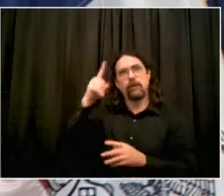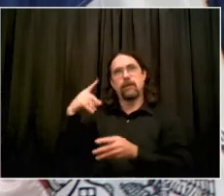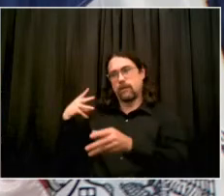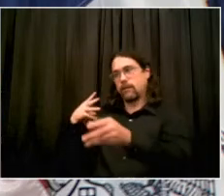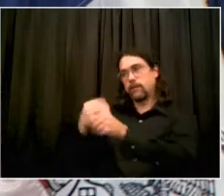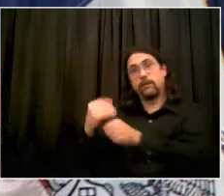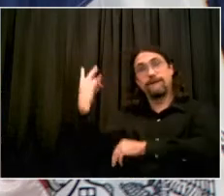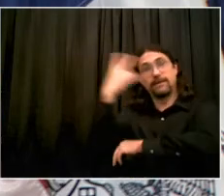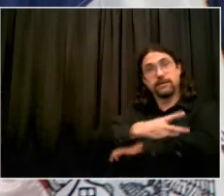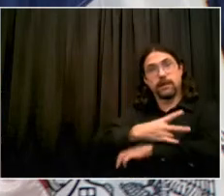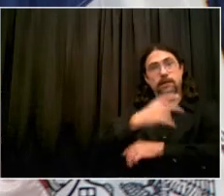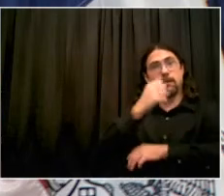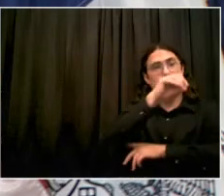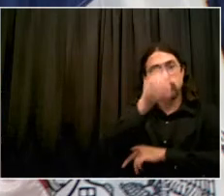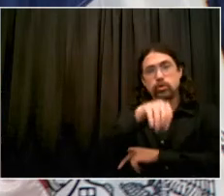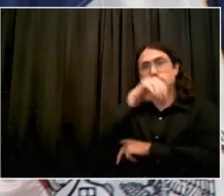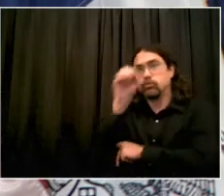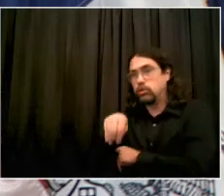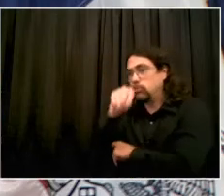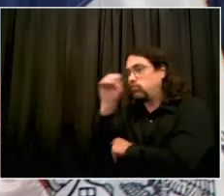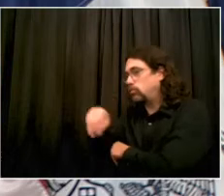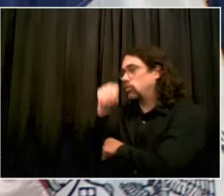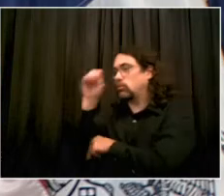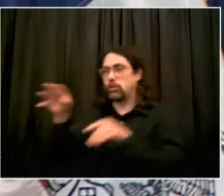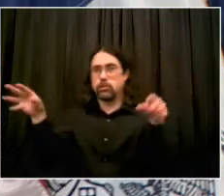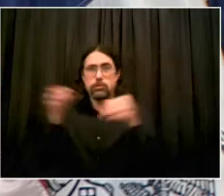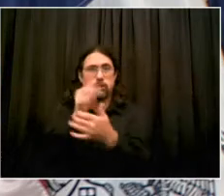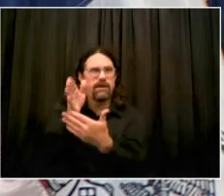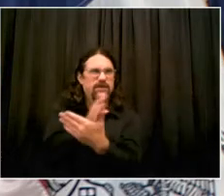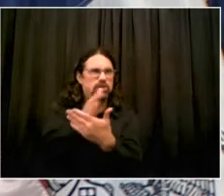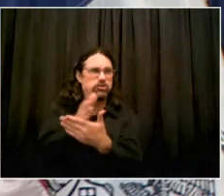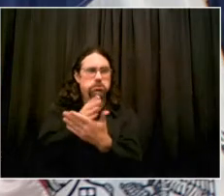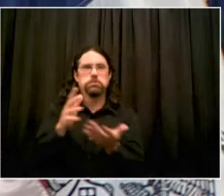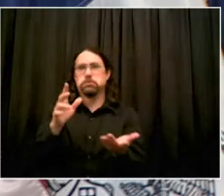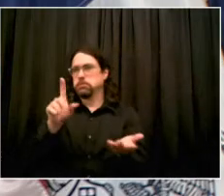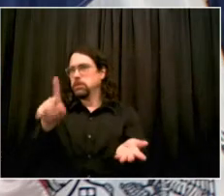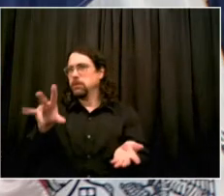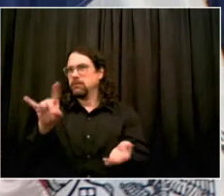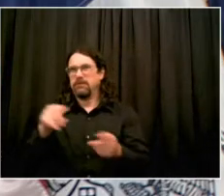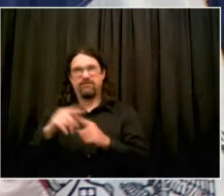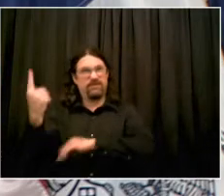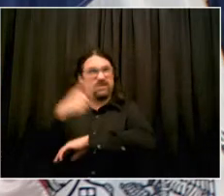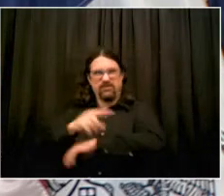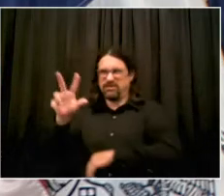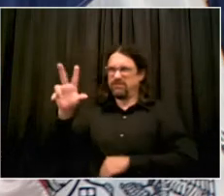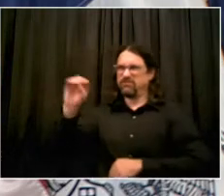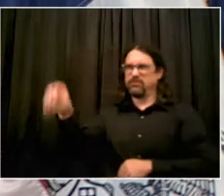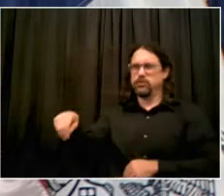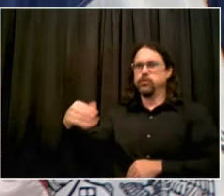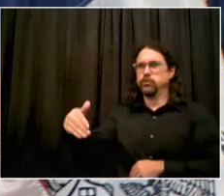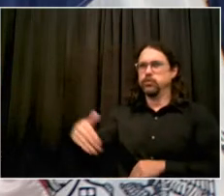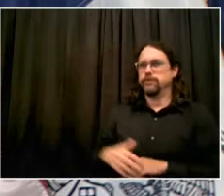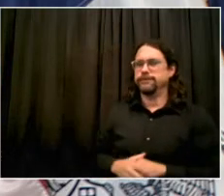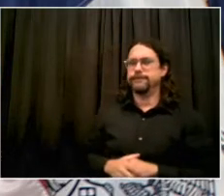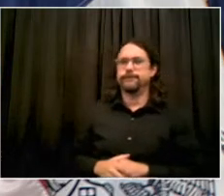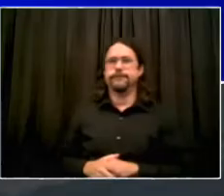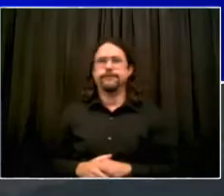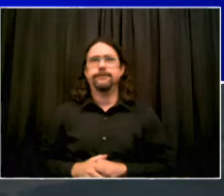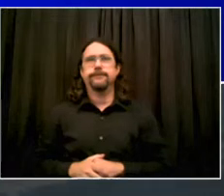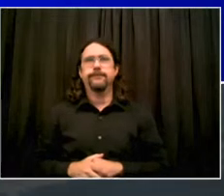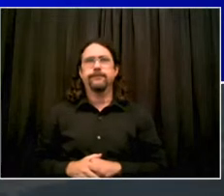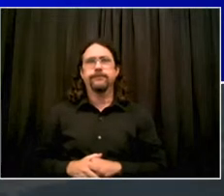farther down. Okay, now on the problem we're having, as I said, 9 zip codes where we have a